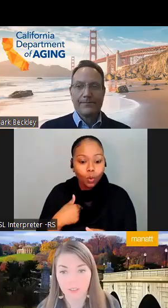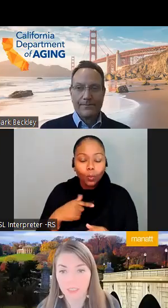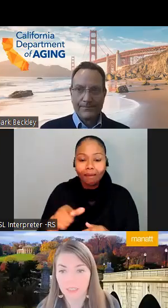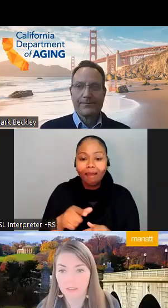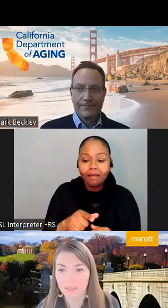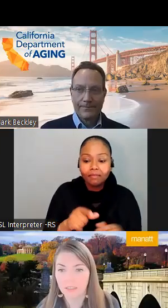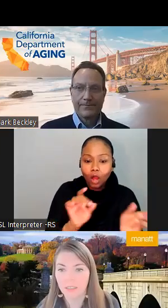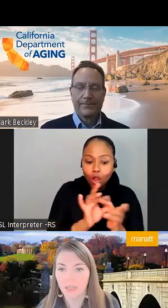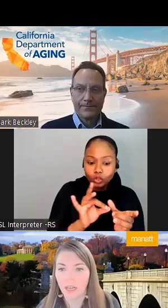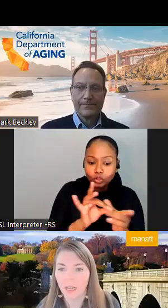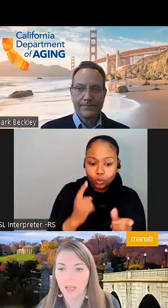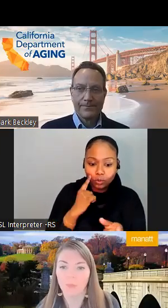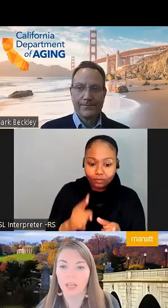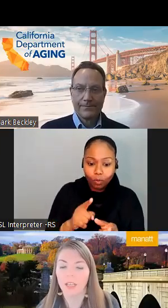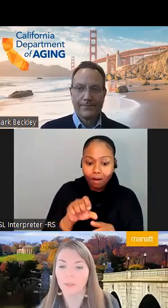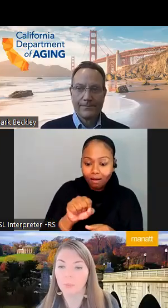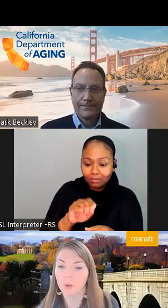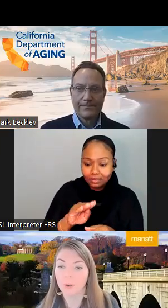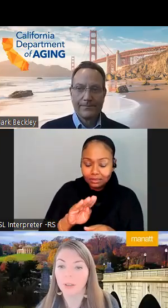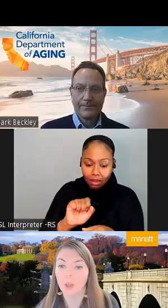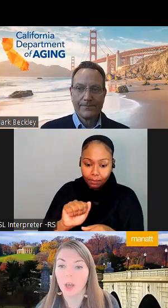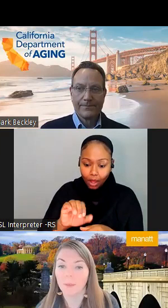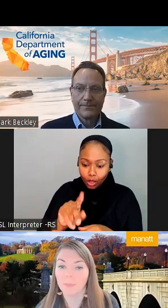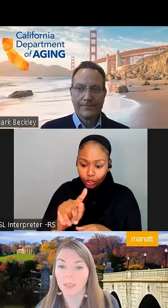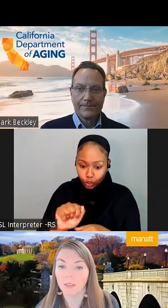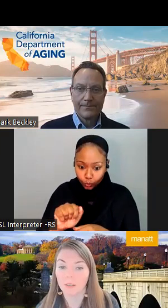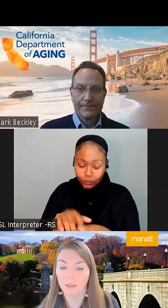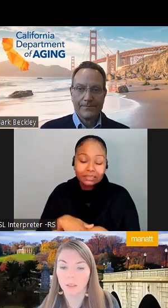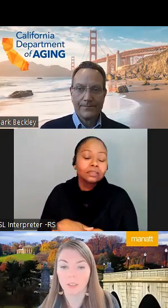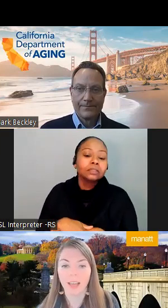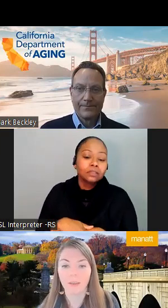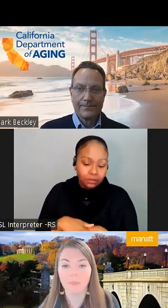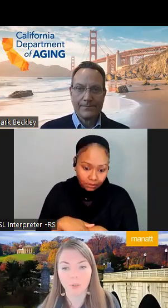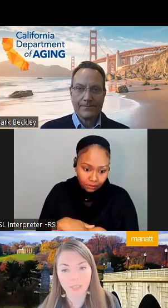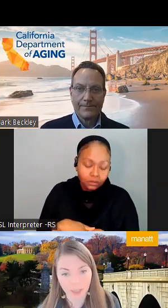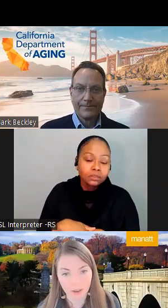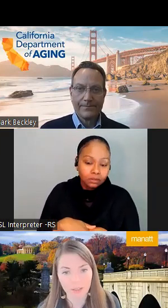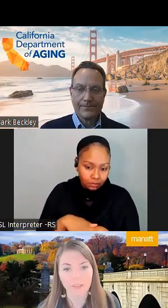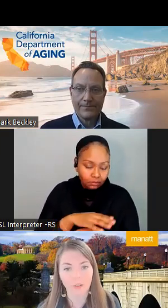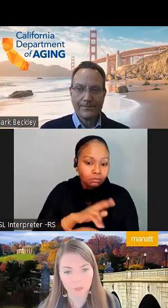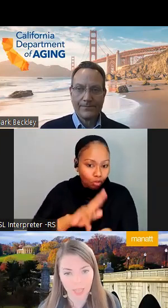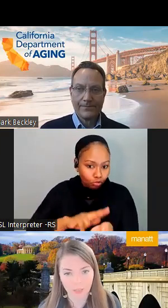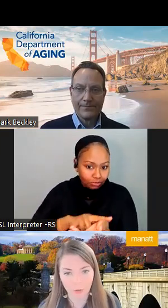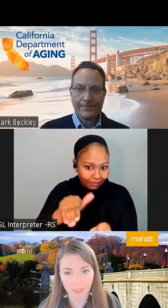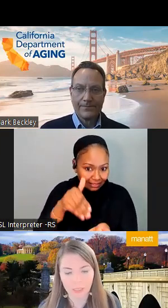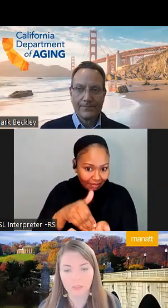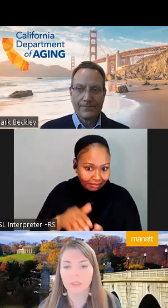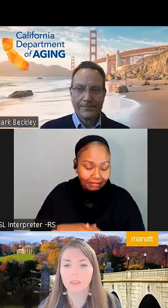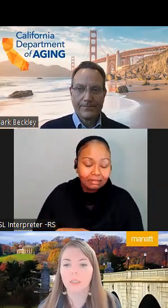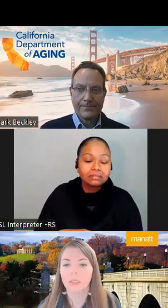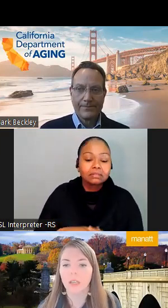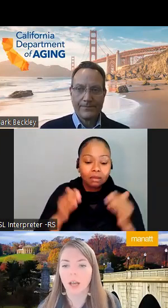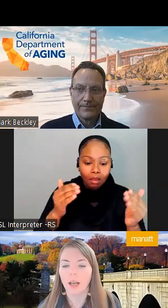skilled nursing facilities. A note around looking at memory care as their own